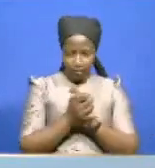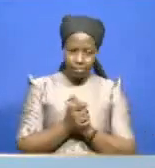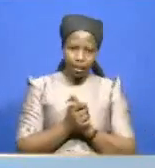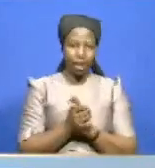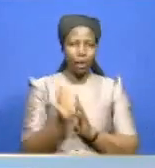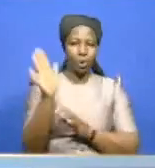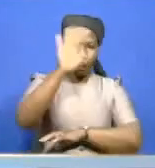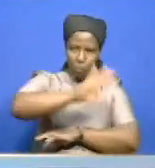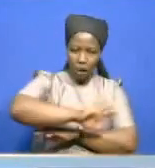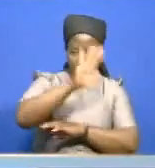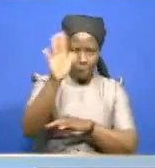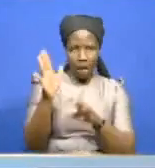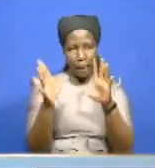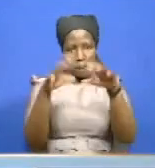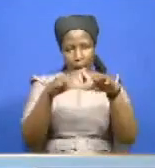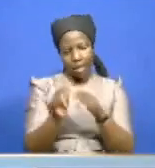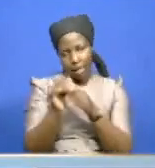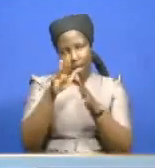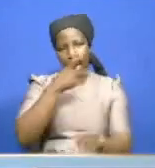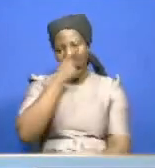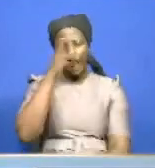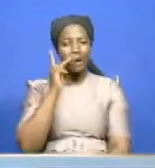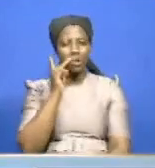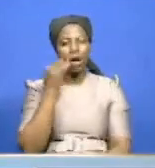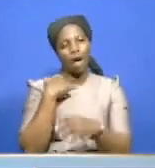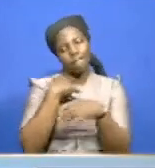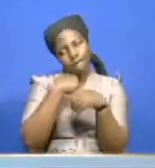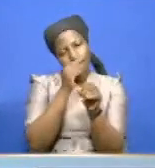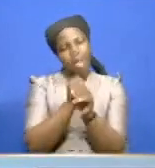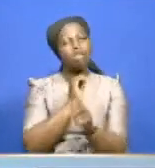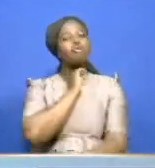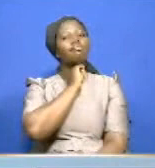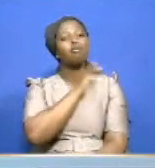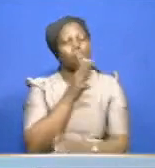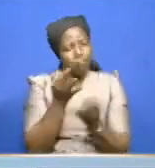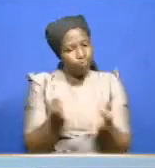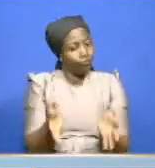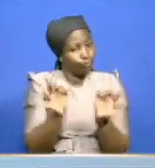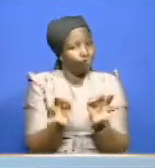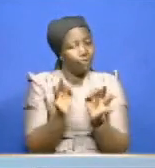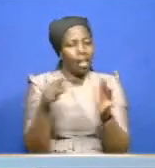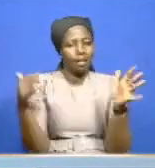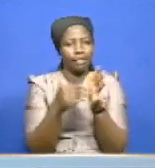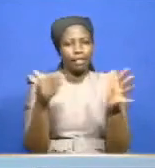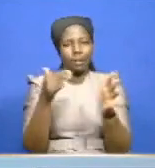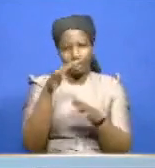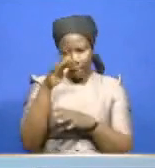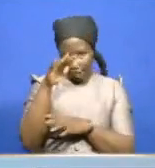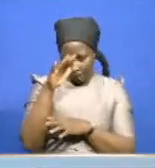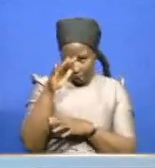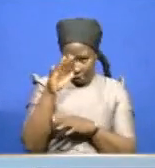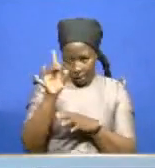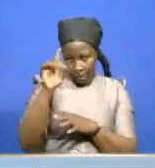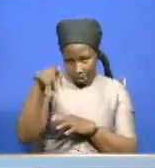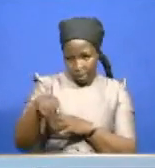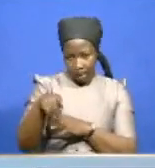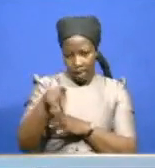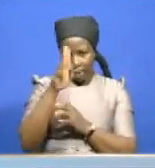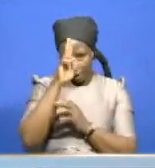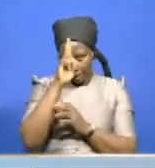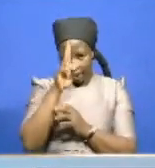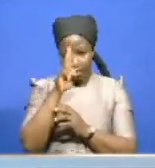WIPO party leader Kalonzo Musyoka has made a formal complaint against Deputy President William Ruto before the Directorate of